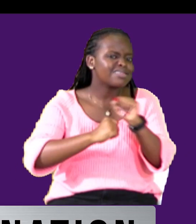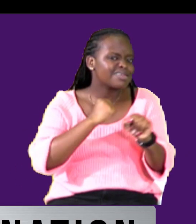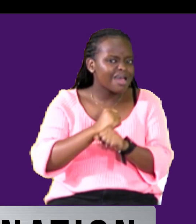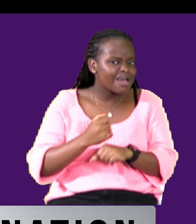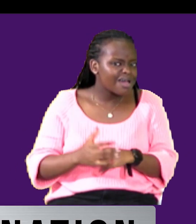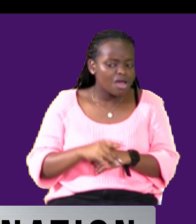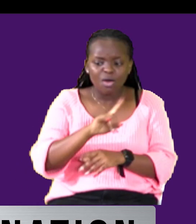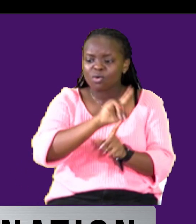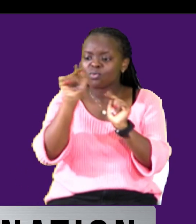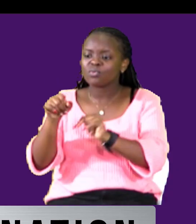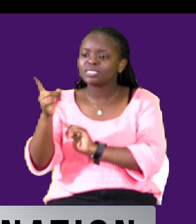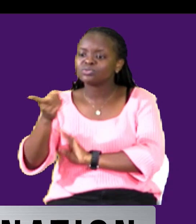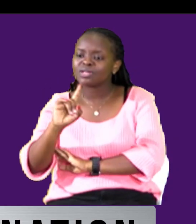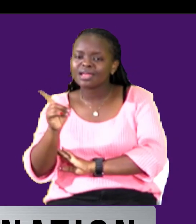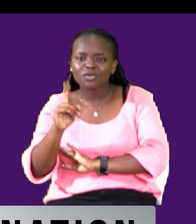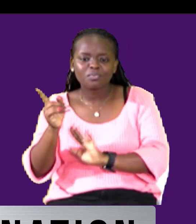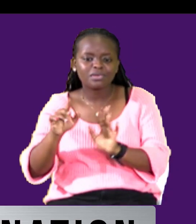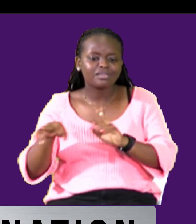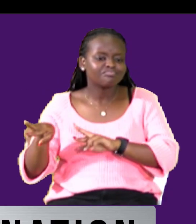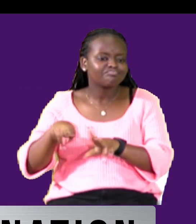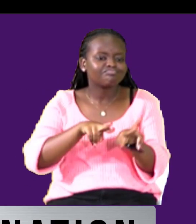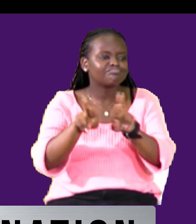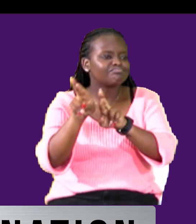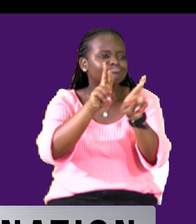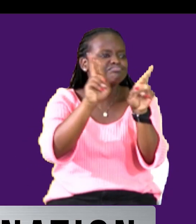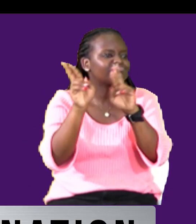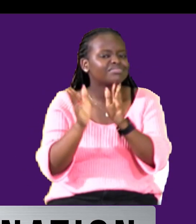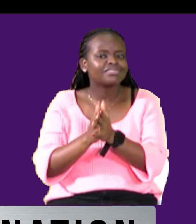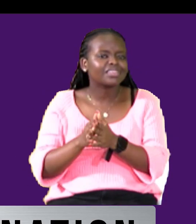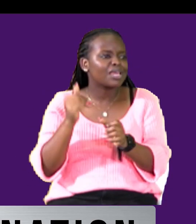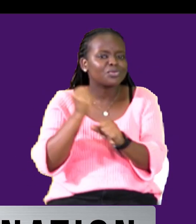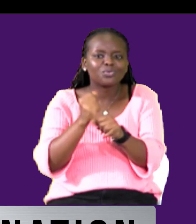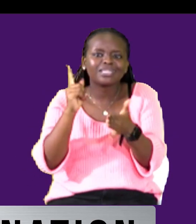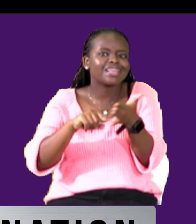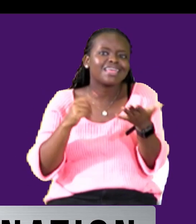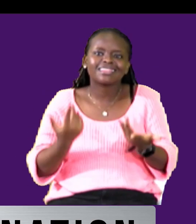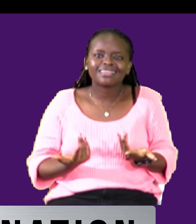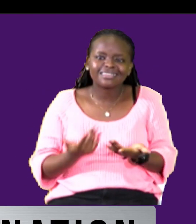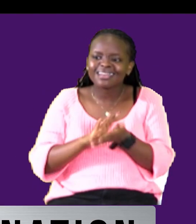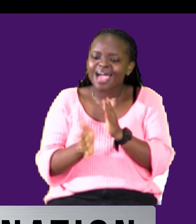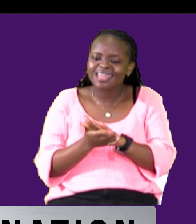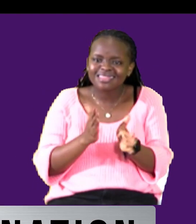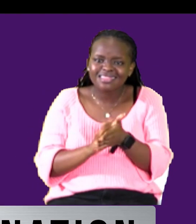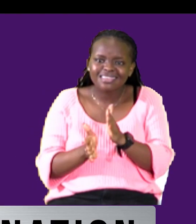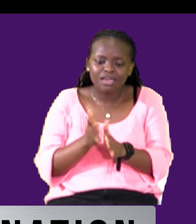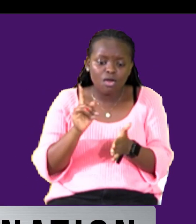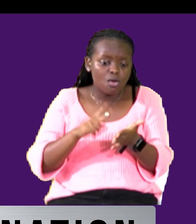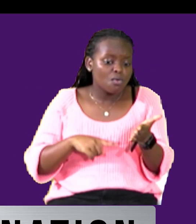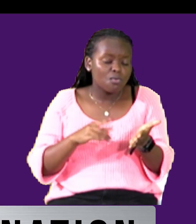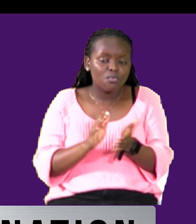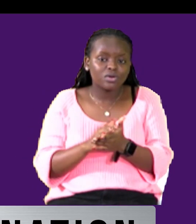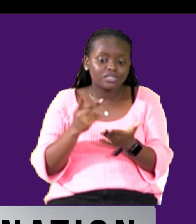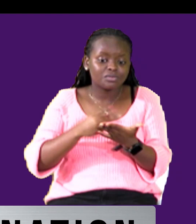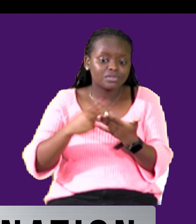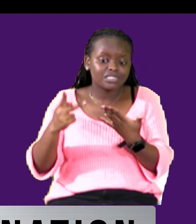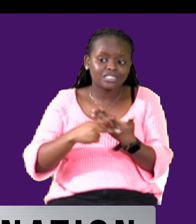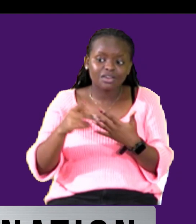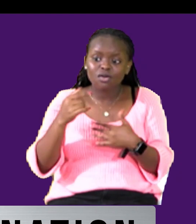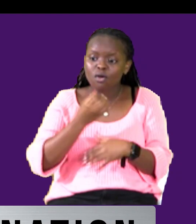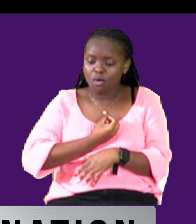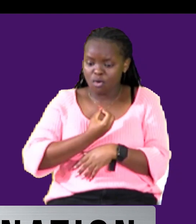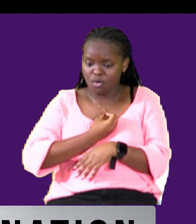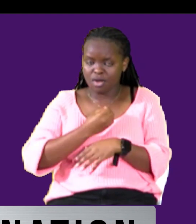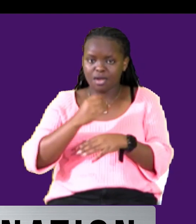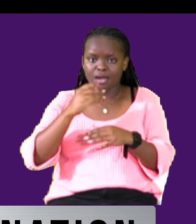the street, doing nothing. What major project has the president launched except from this food program, which is the